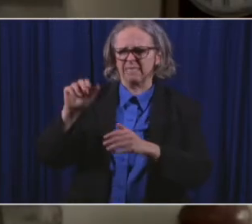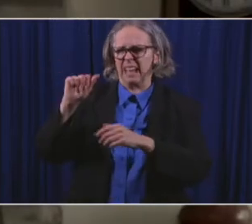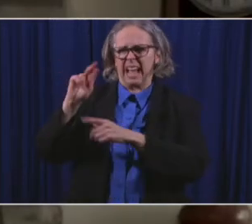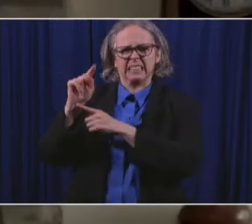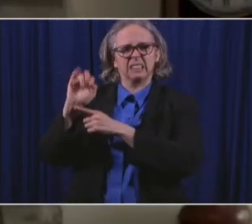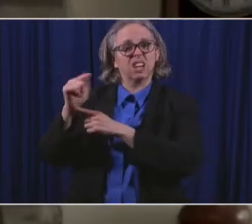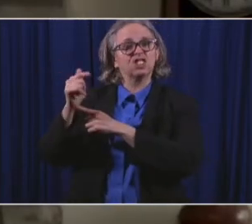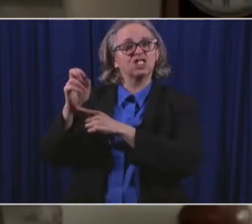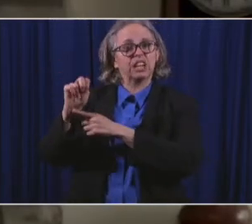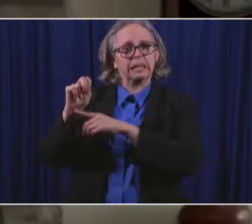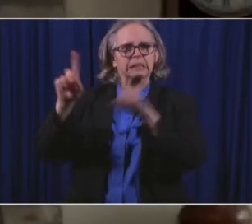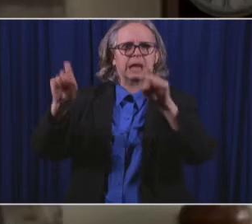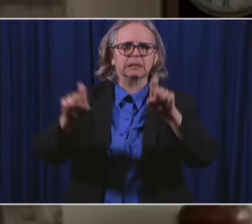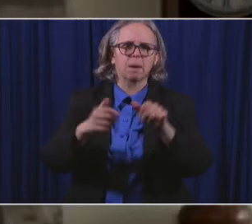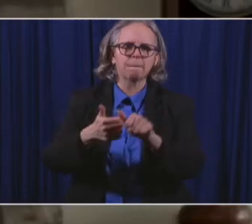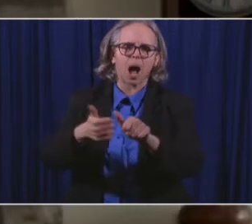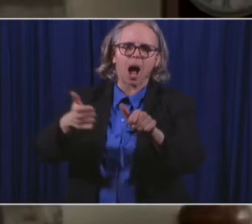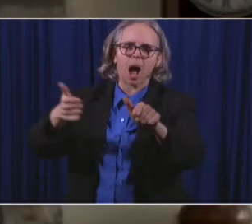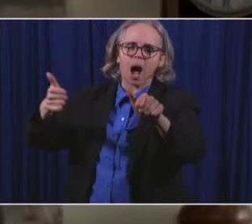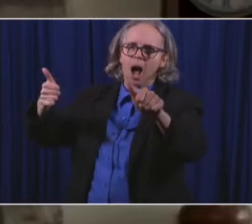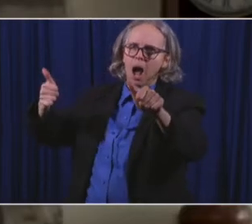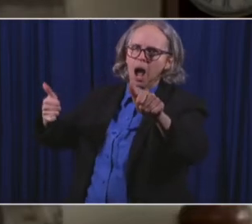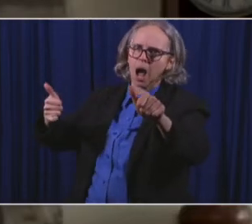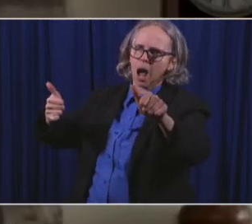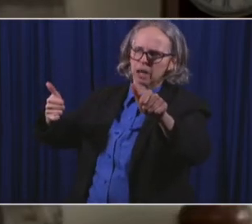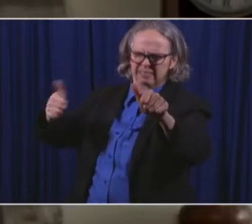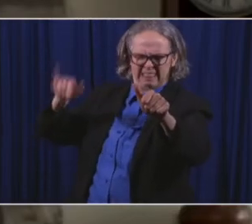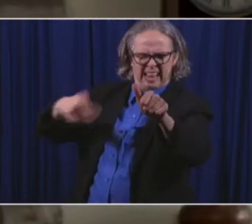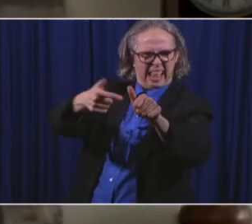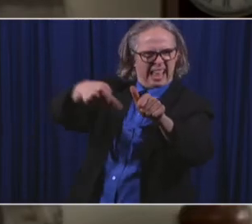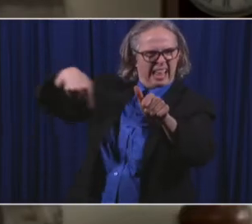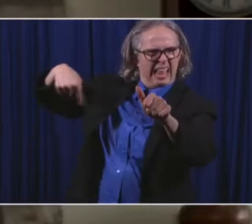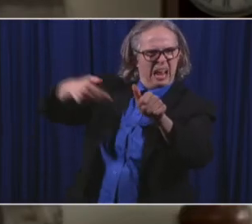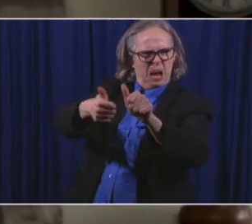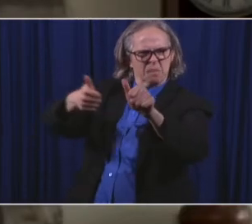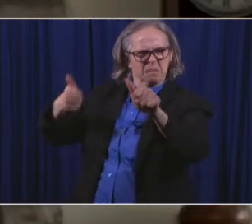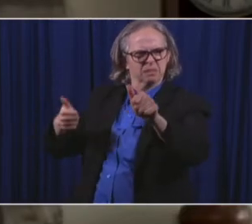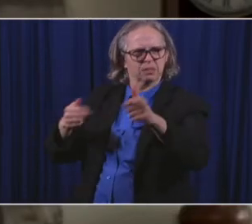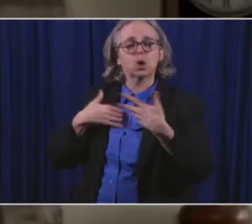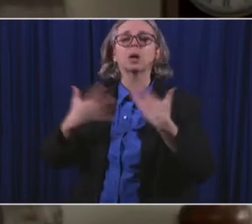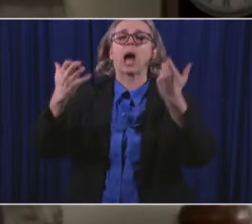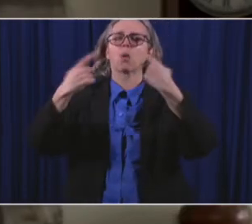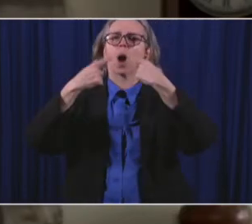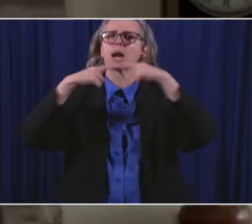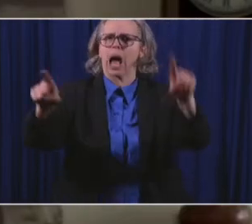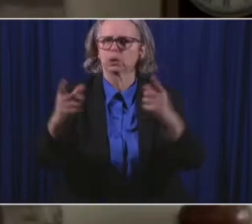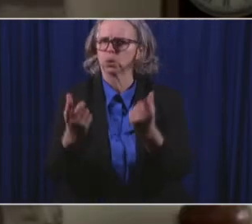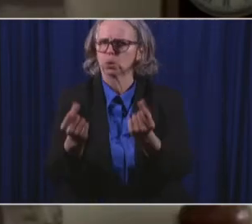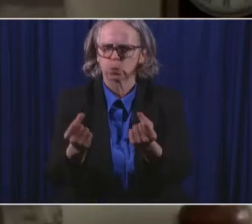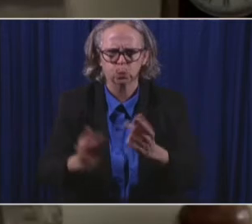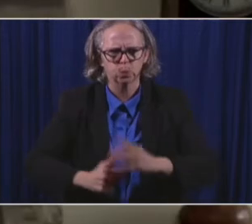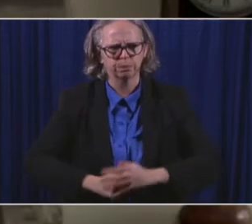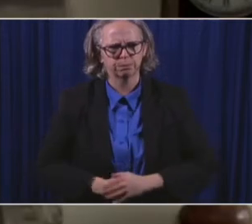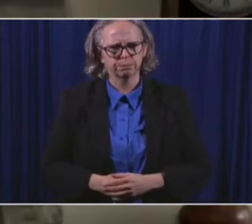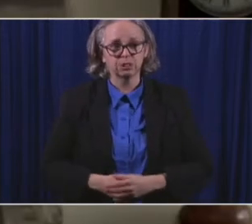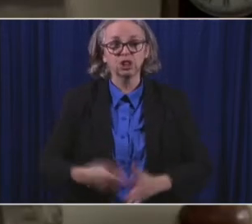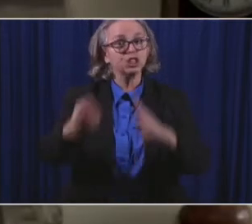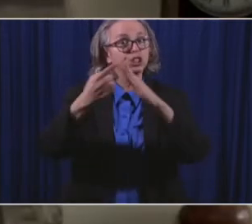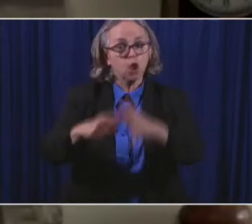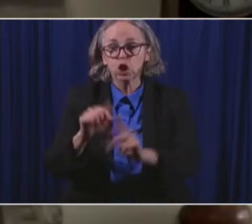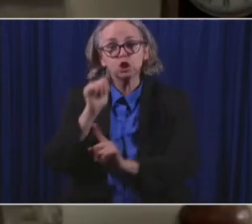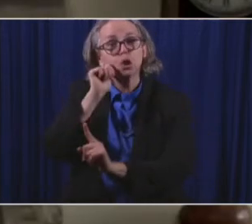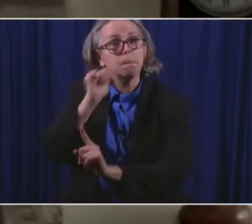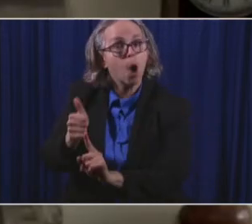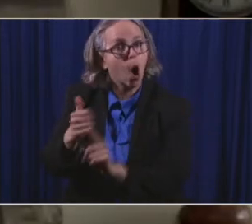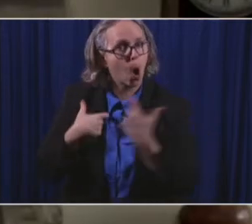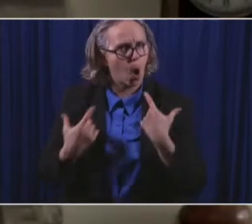that tomorrow, we will align with the CDC's current case definition. We'll begin reflecting those